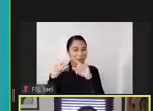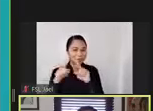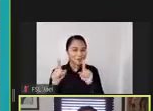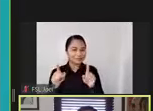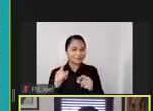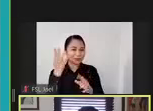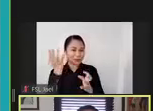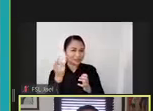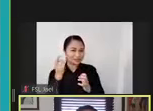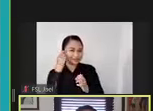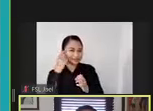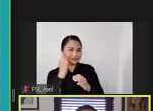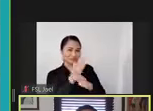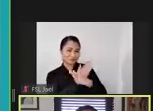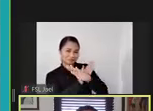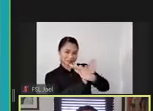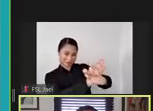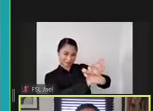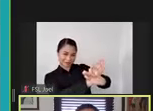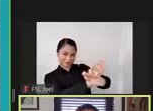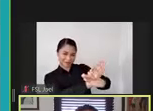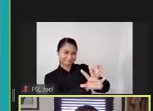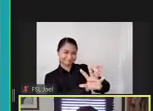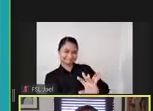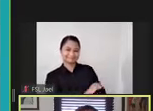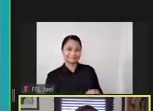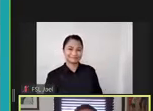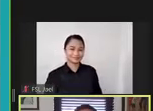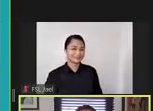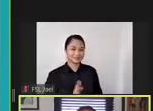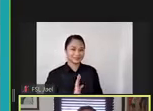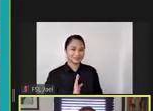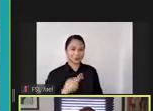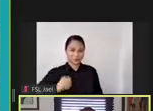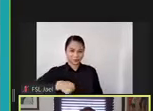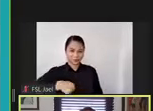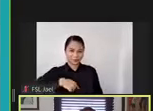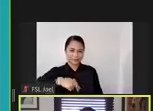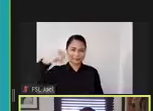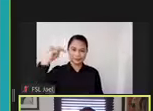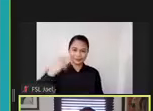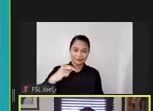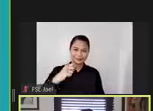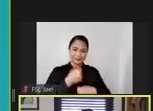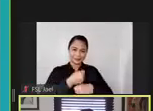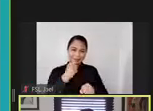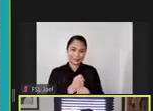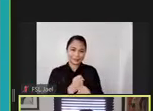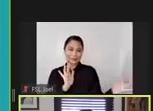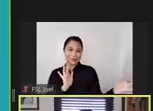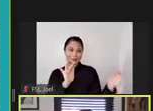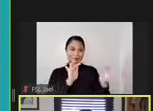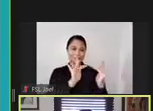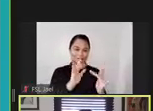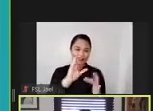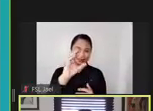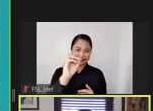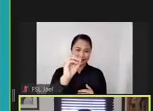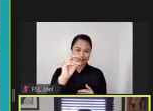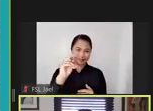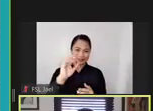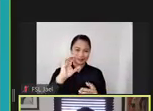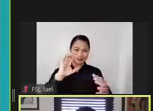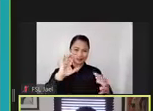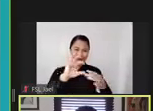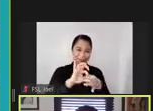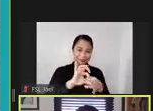connections. So with that, I thank you all for this opportunity to share with you, and